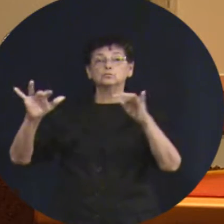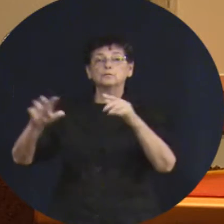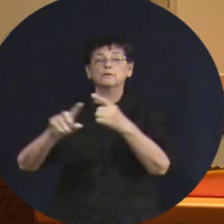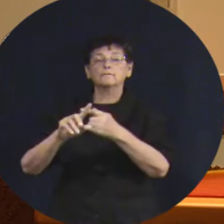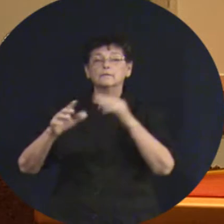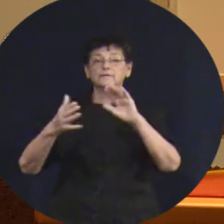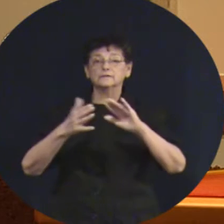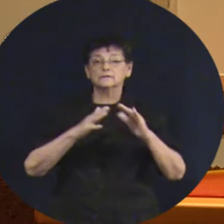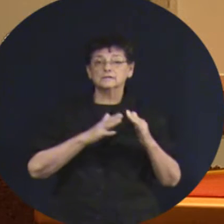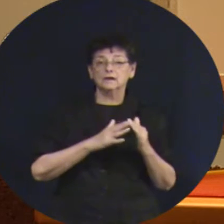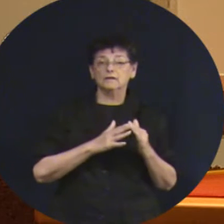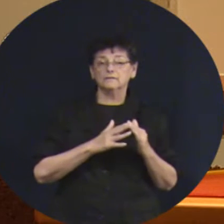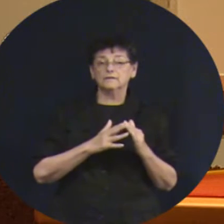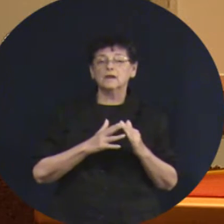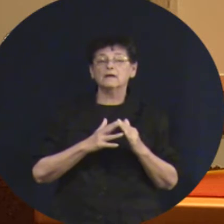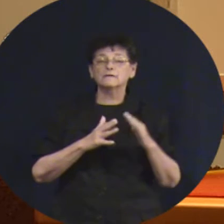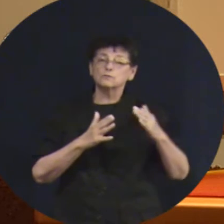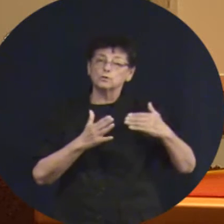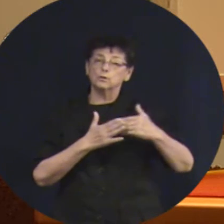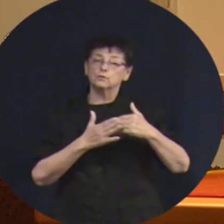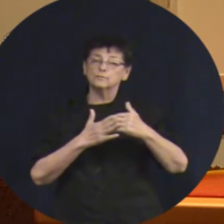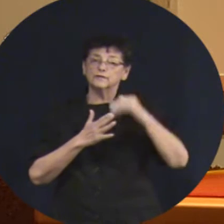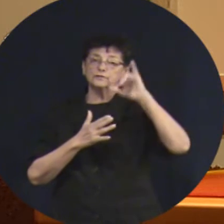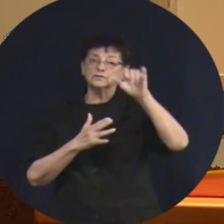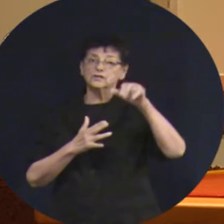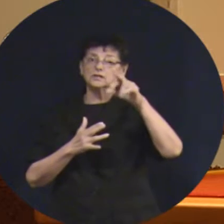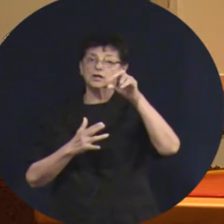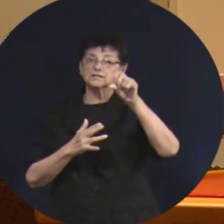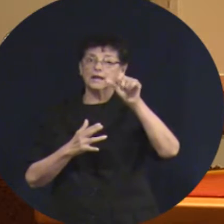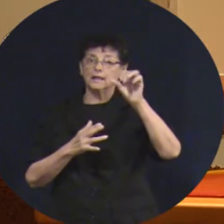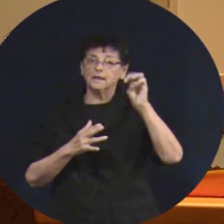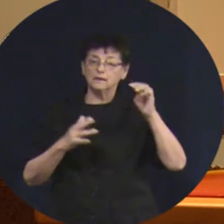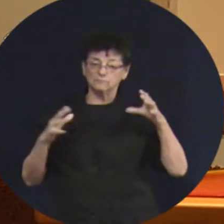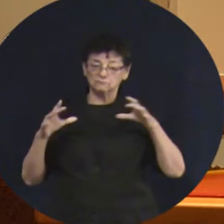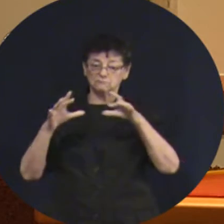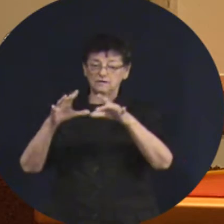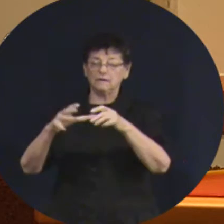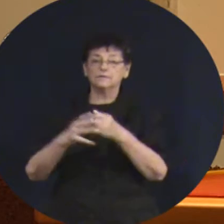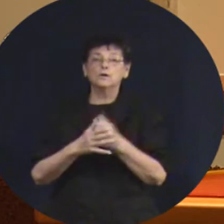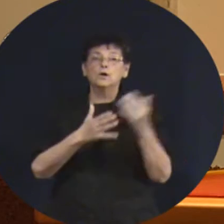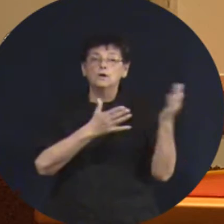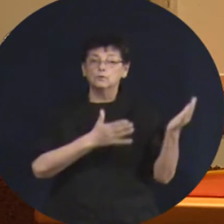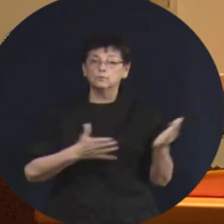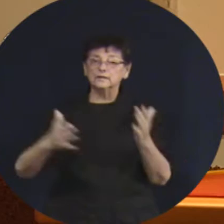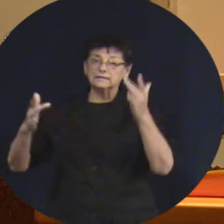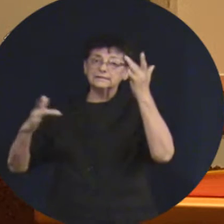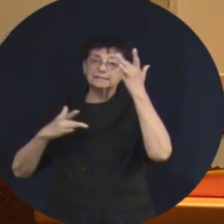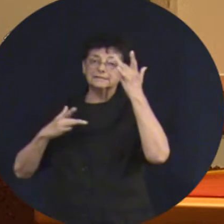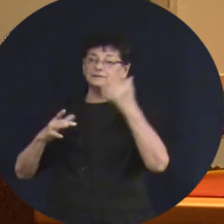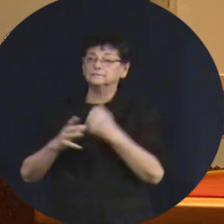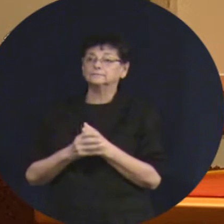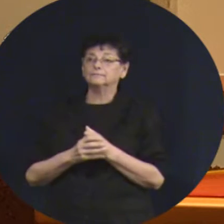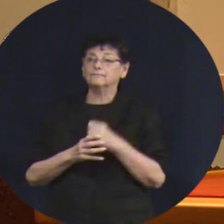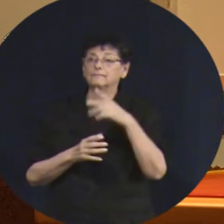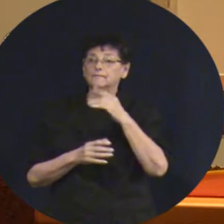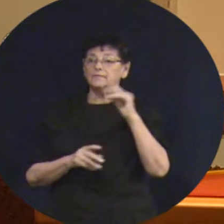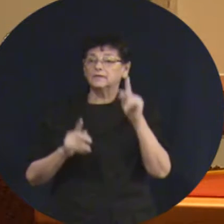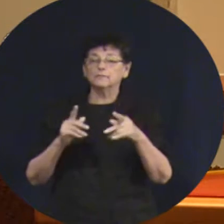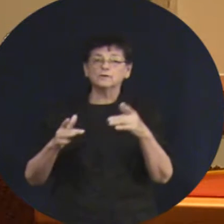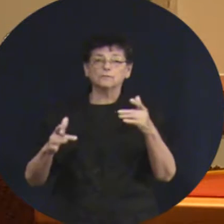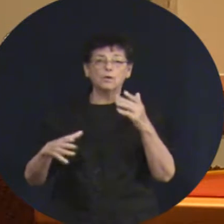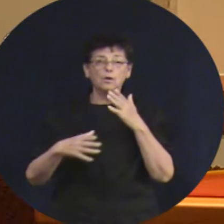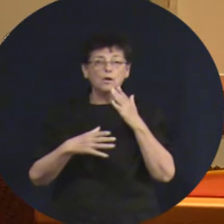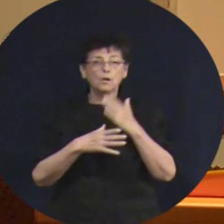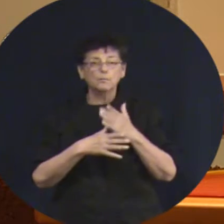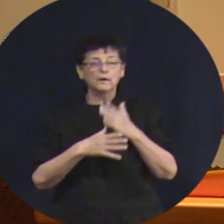the towns in the vicinity of Jerusalem also gathered, bringing the sick and those disturbed